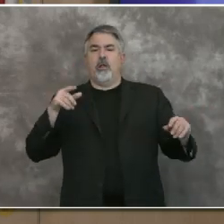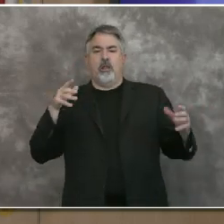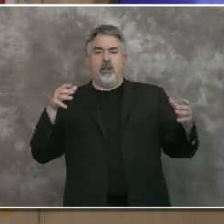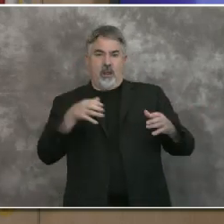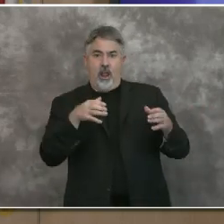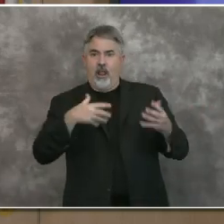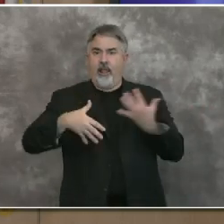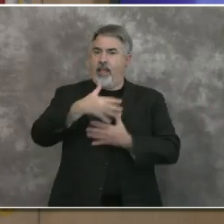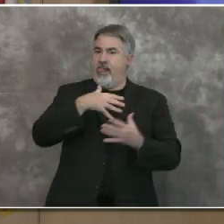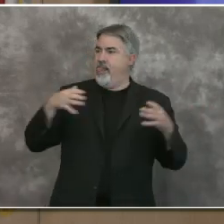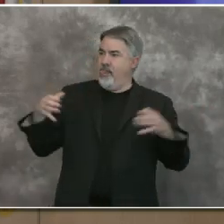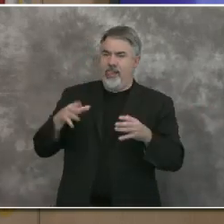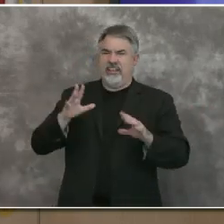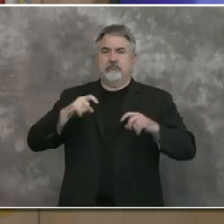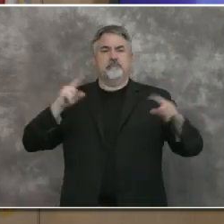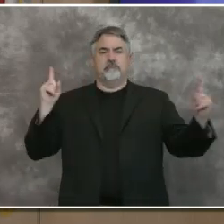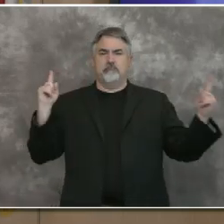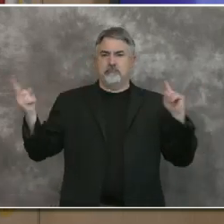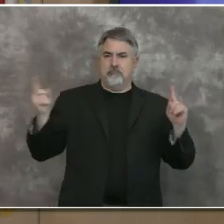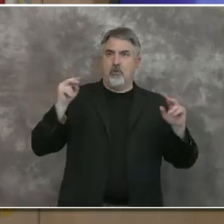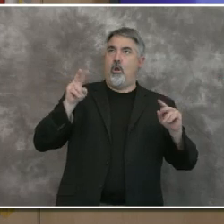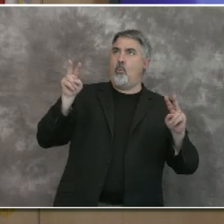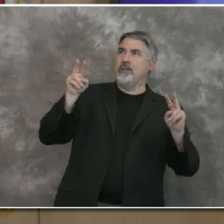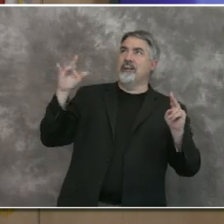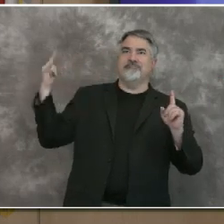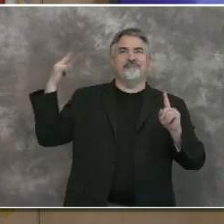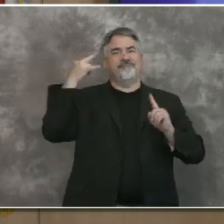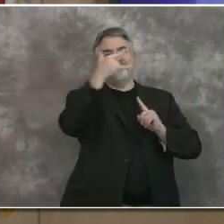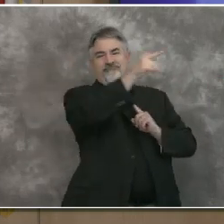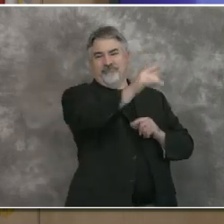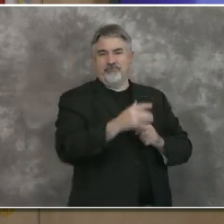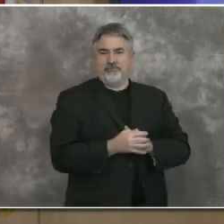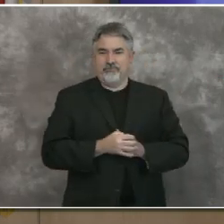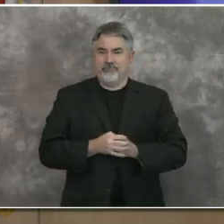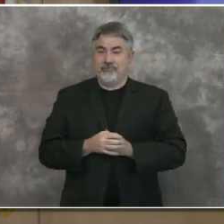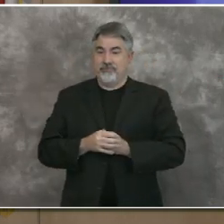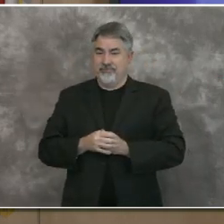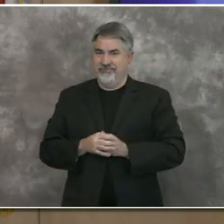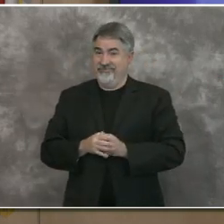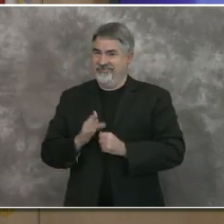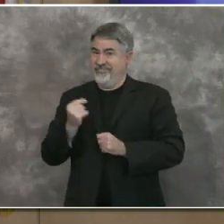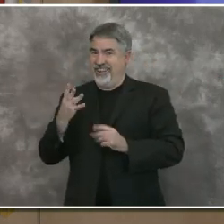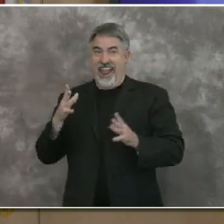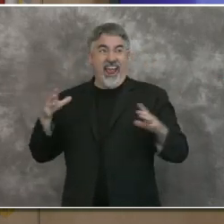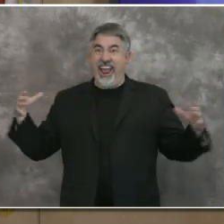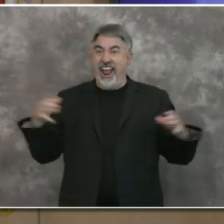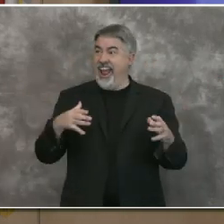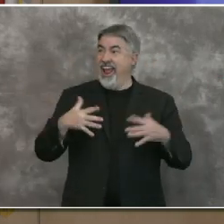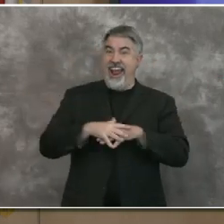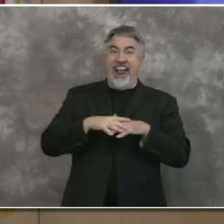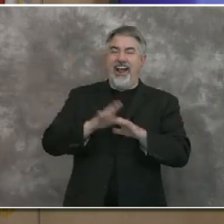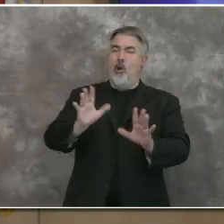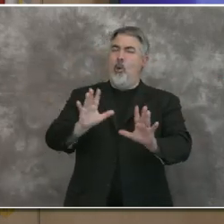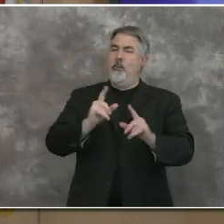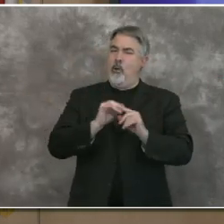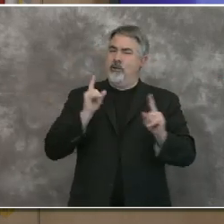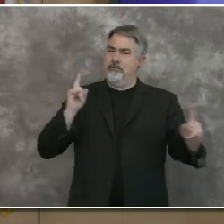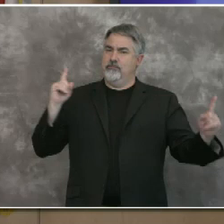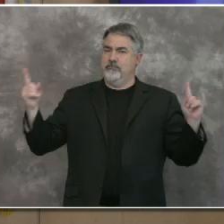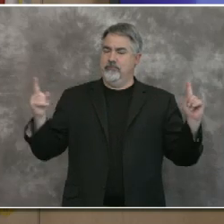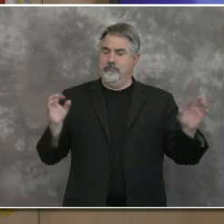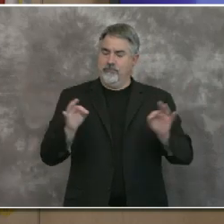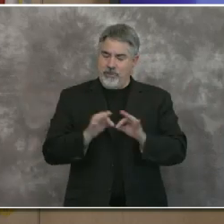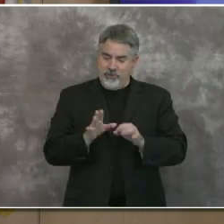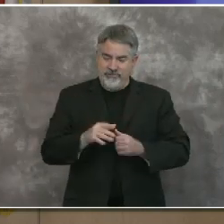a good look at them. We have not been updating on a daily basis. We've been updating on a daily basis. We have not been sharing on a daily basis the personal